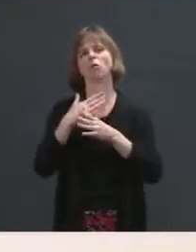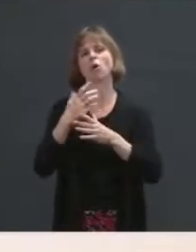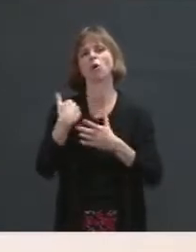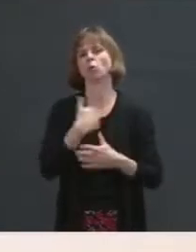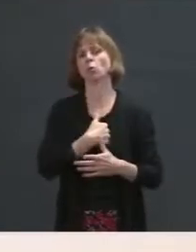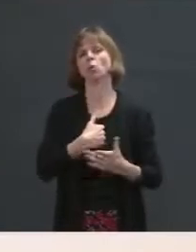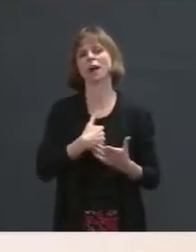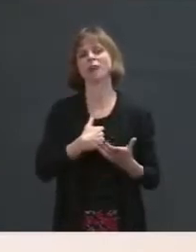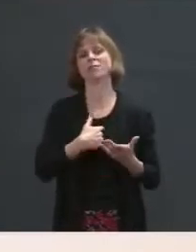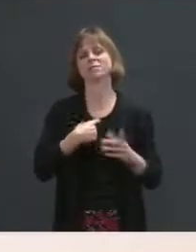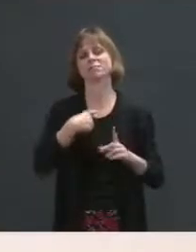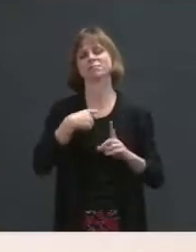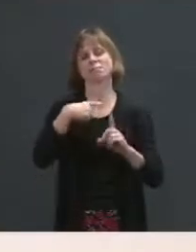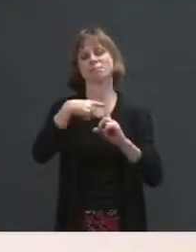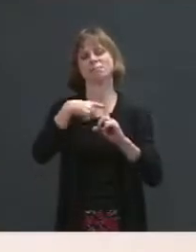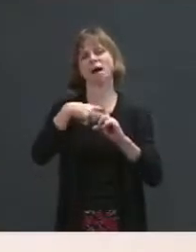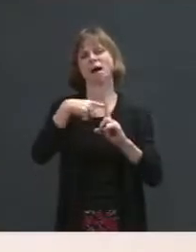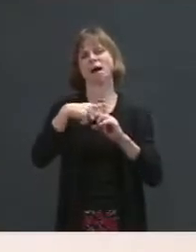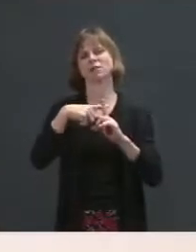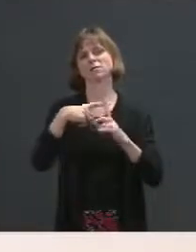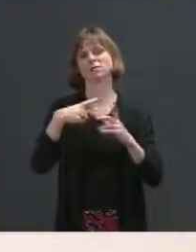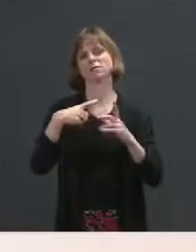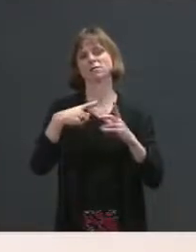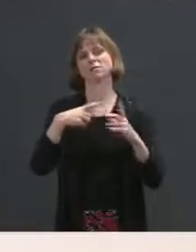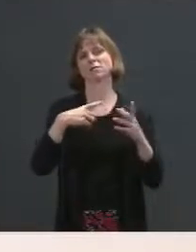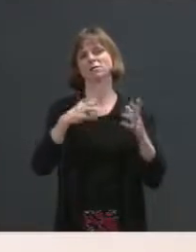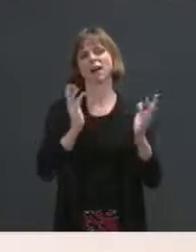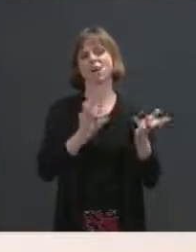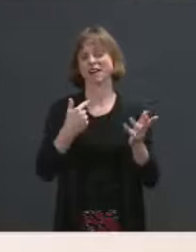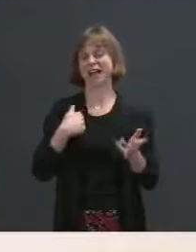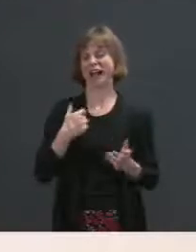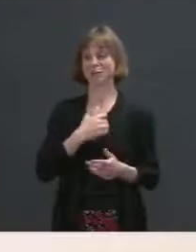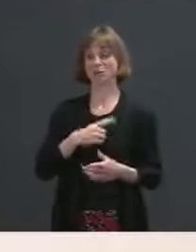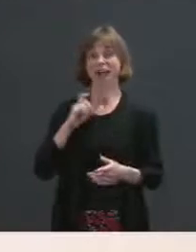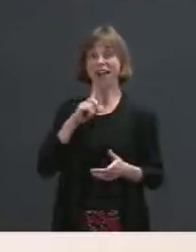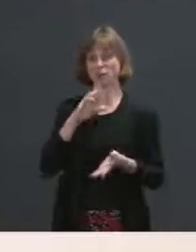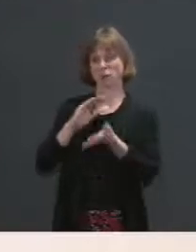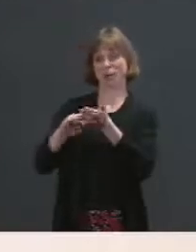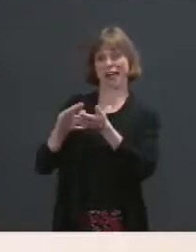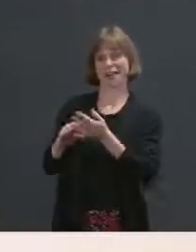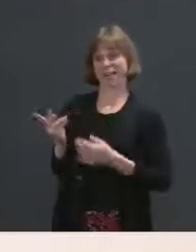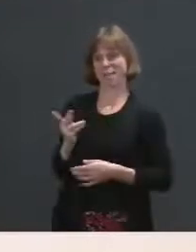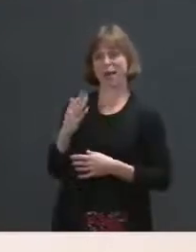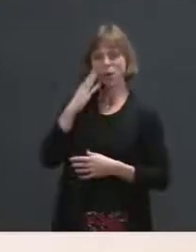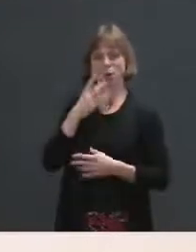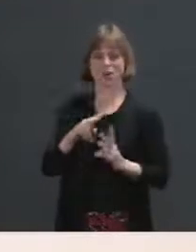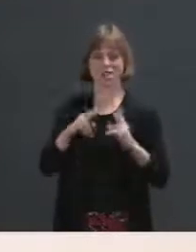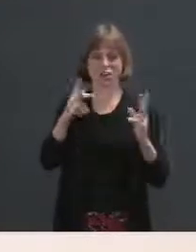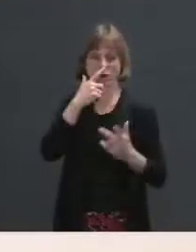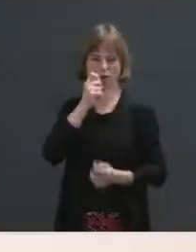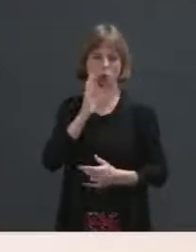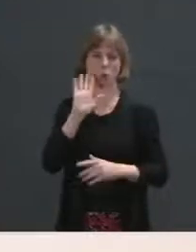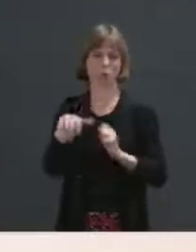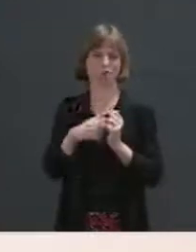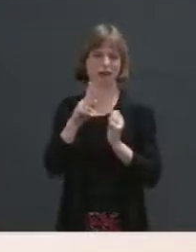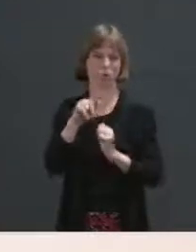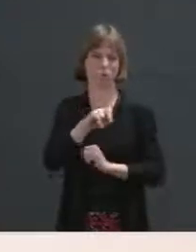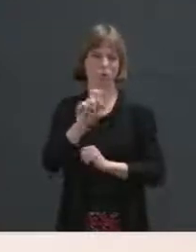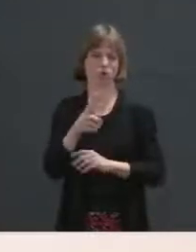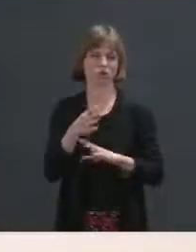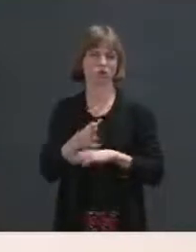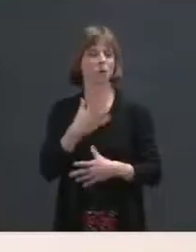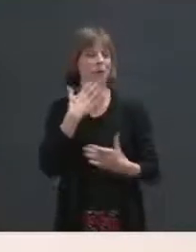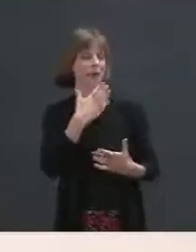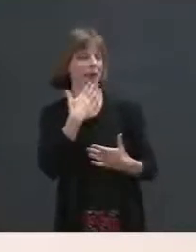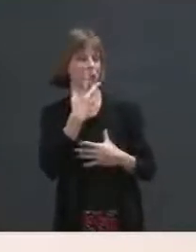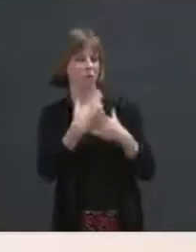with them. I'm sorry we have to let them go, but I know there's a lot of interest in this, and we can do follow-up questions afterwards as well. But thank you both so